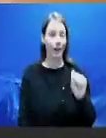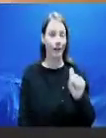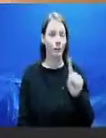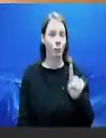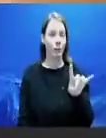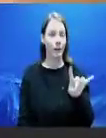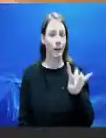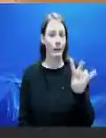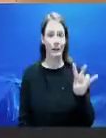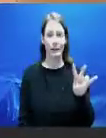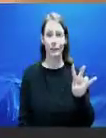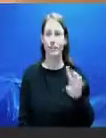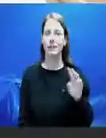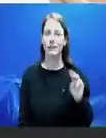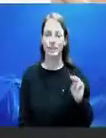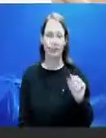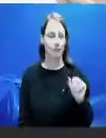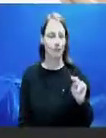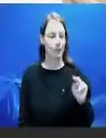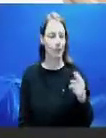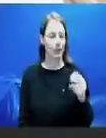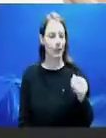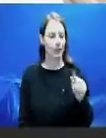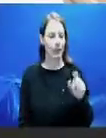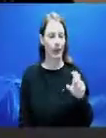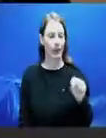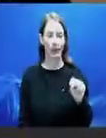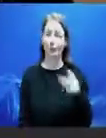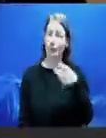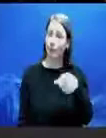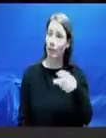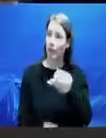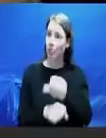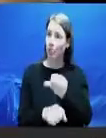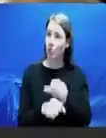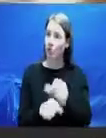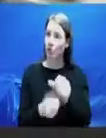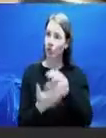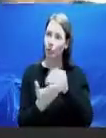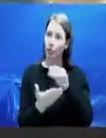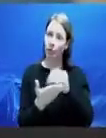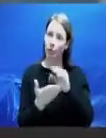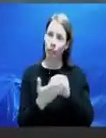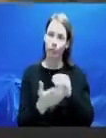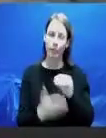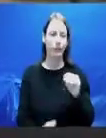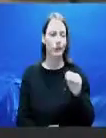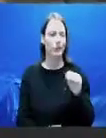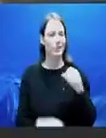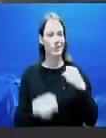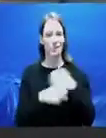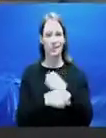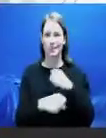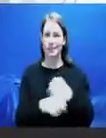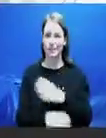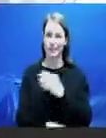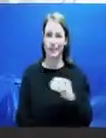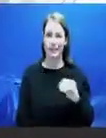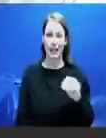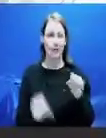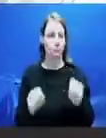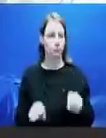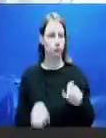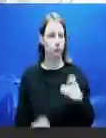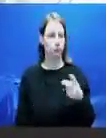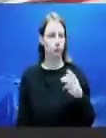6th graders are working on a unit on statistics and probability. Maybe I should divided them in half. But in this math class, it's not just about